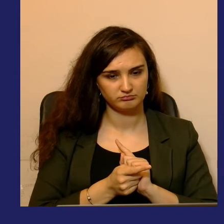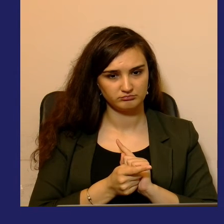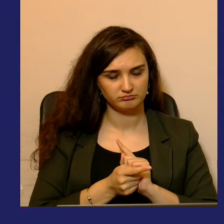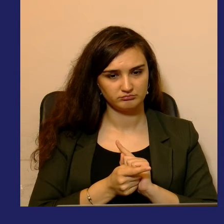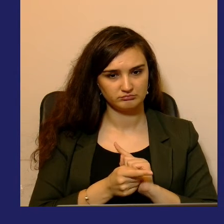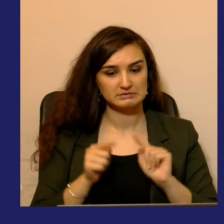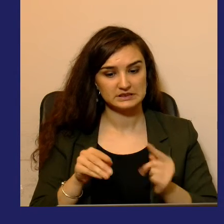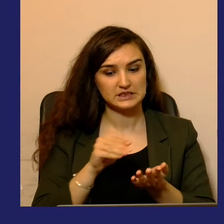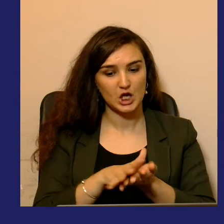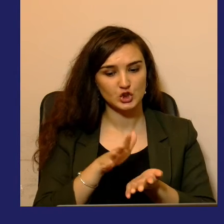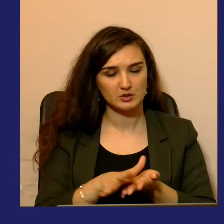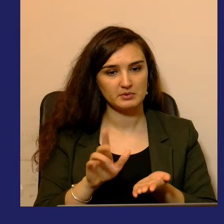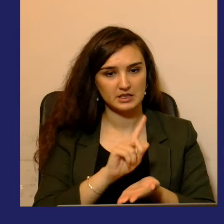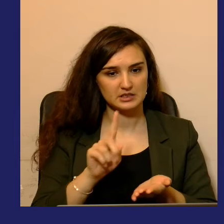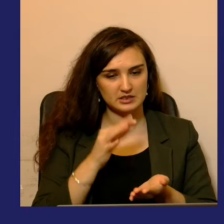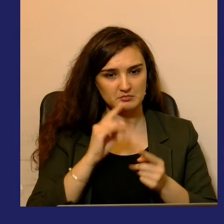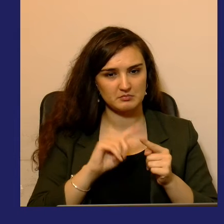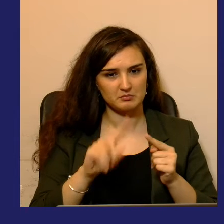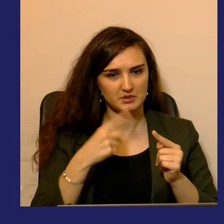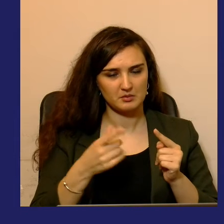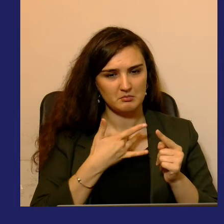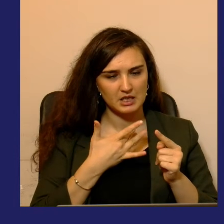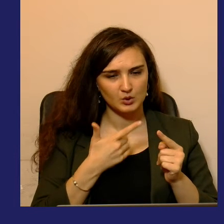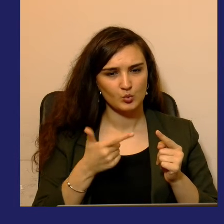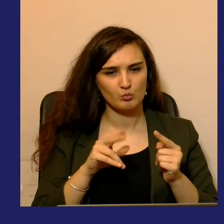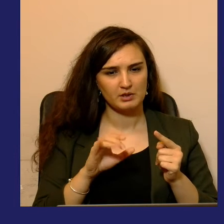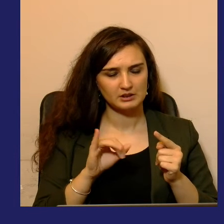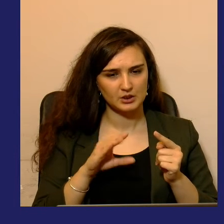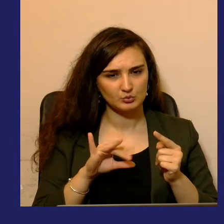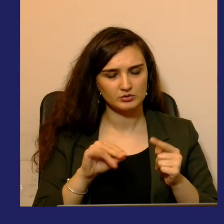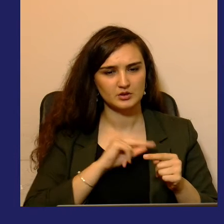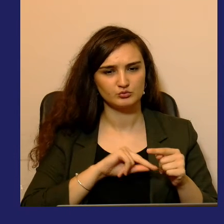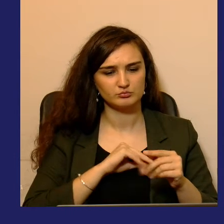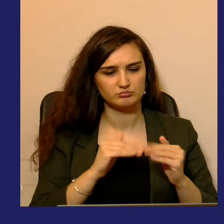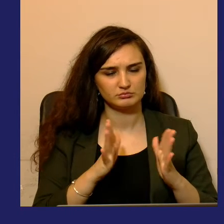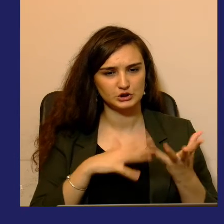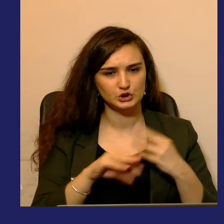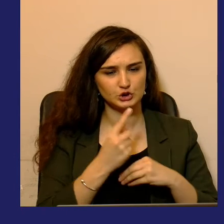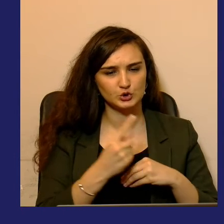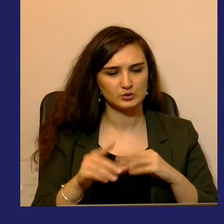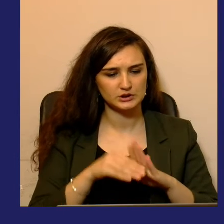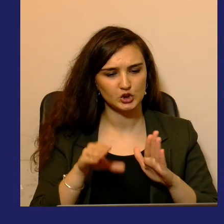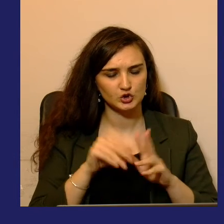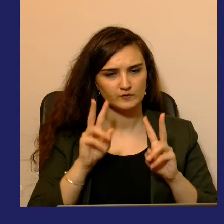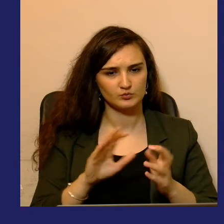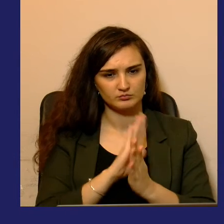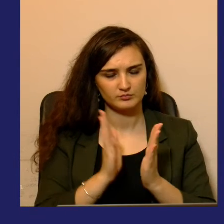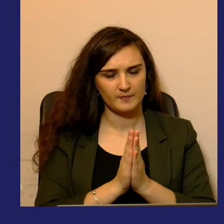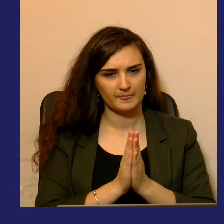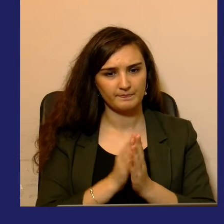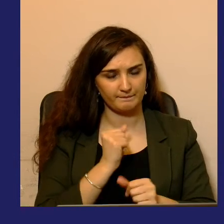the presidential administration carries out before every election, be it a federal election, local